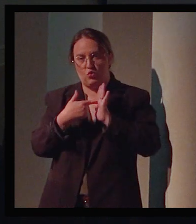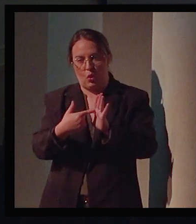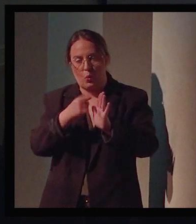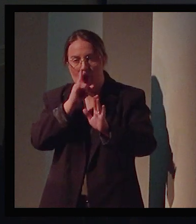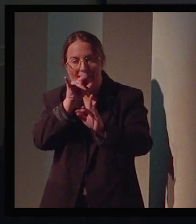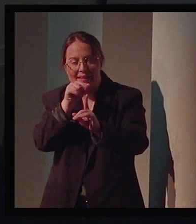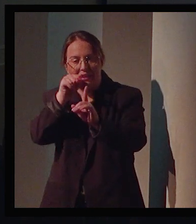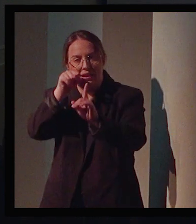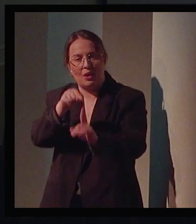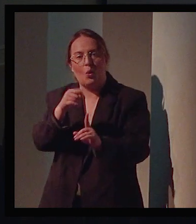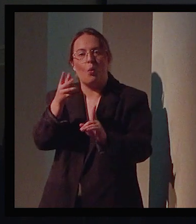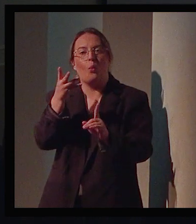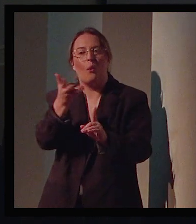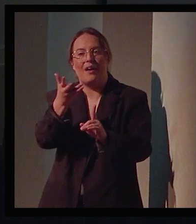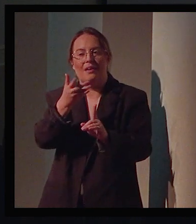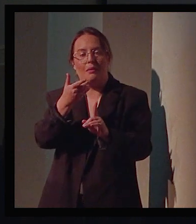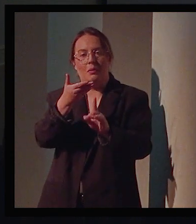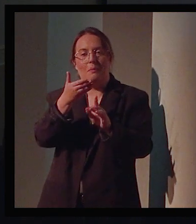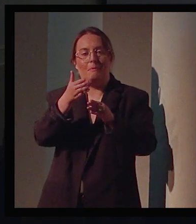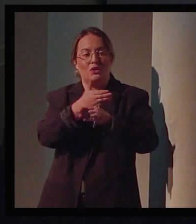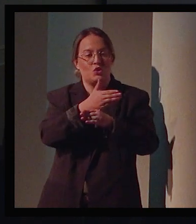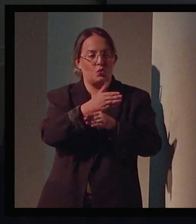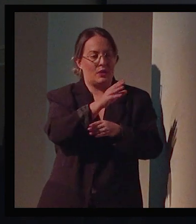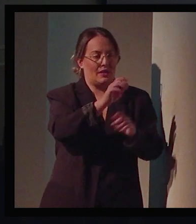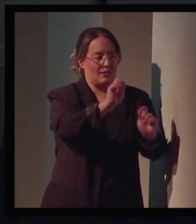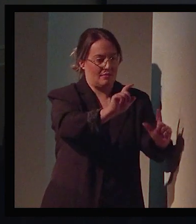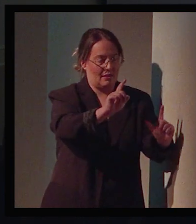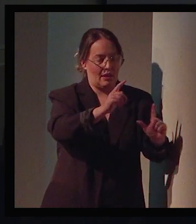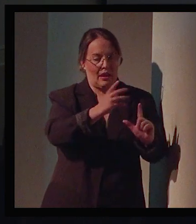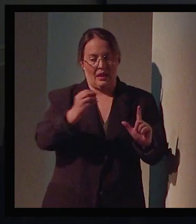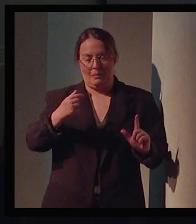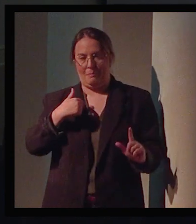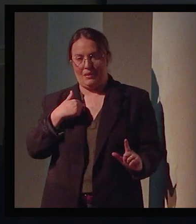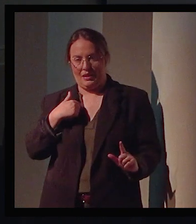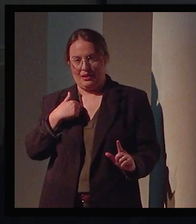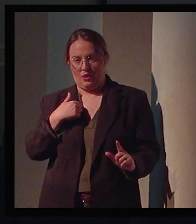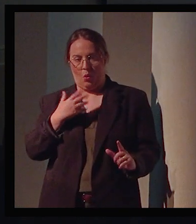is what there is between the motif and me."